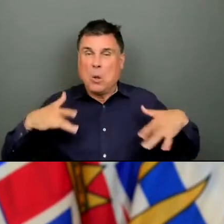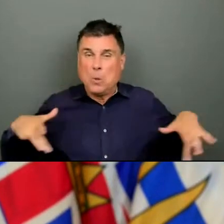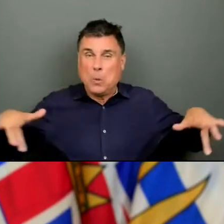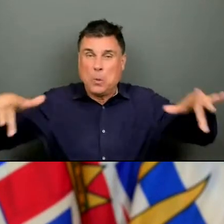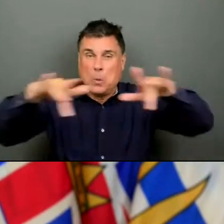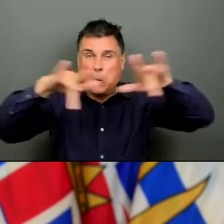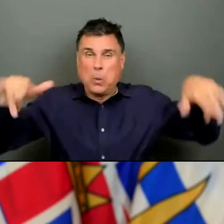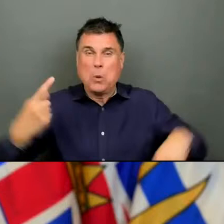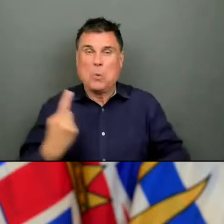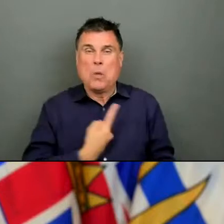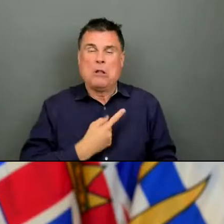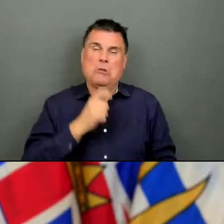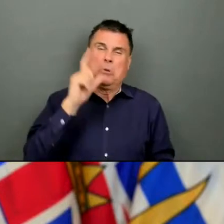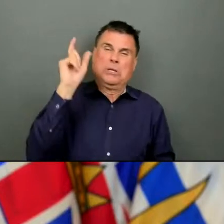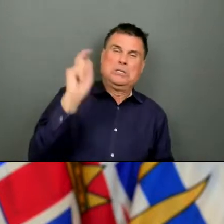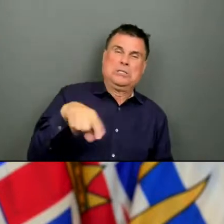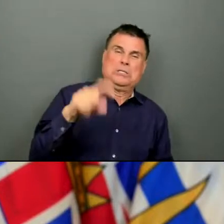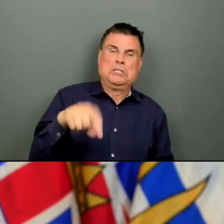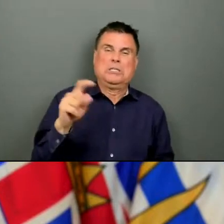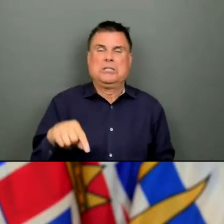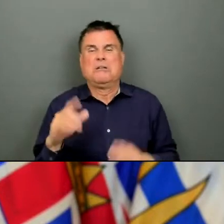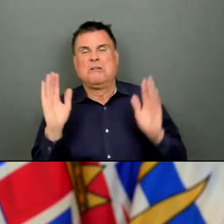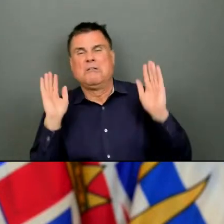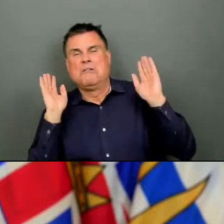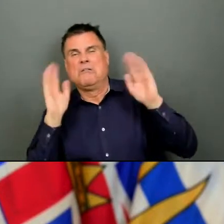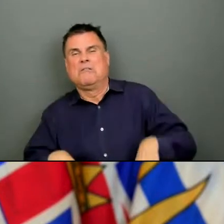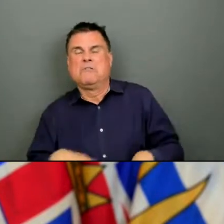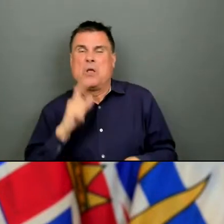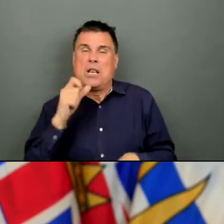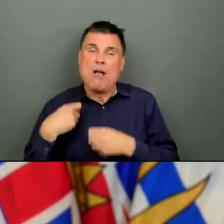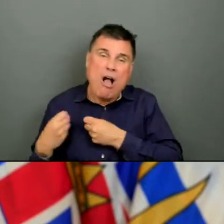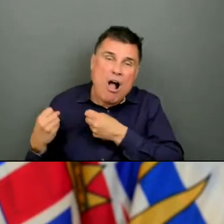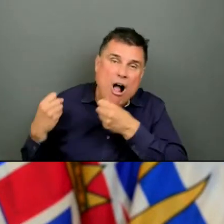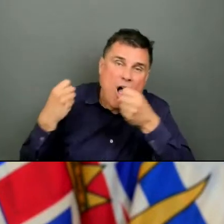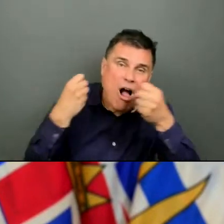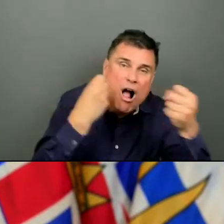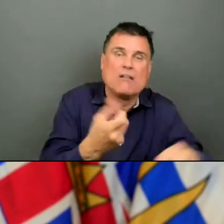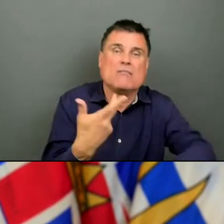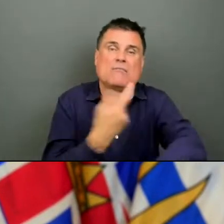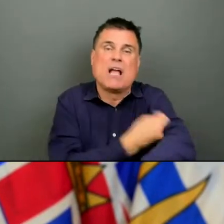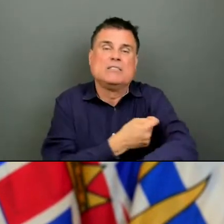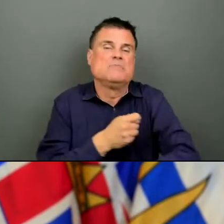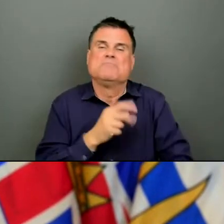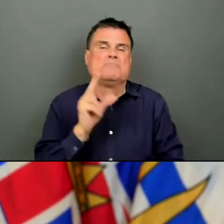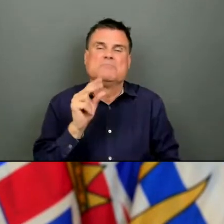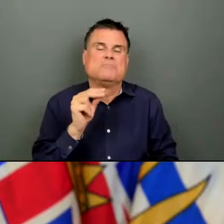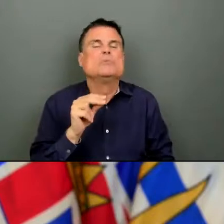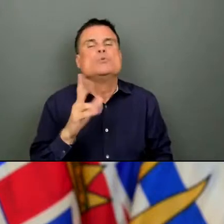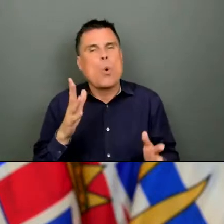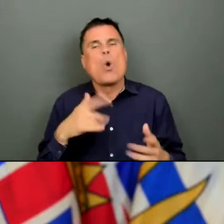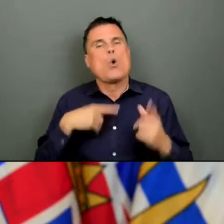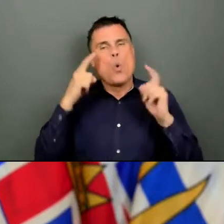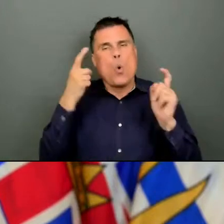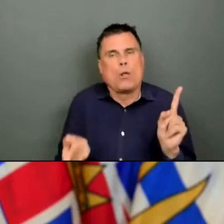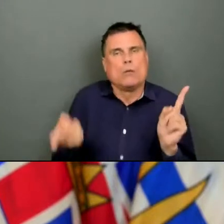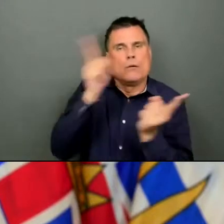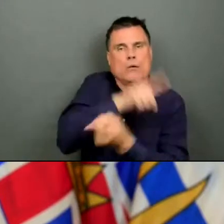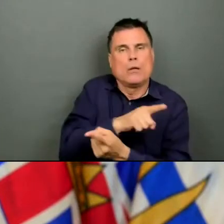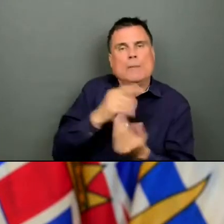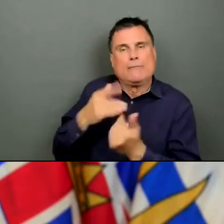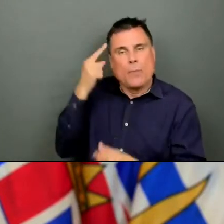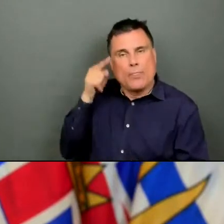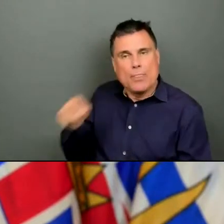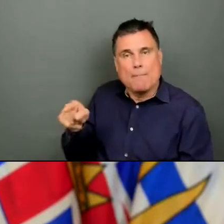to go out and actually find a vaccine. So making it easier for people, understanding that it's not just protecting you, but